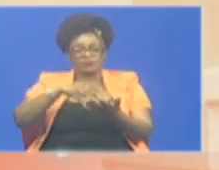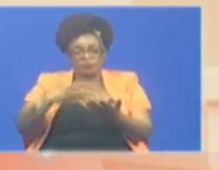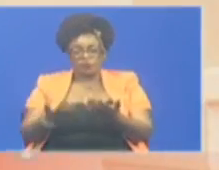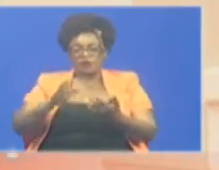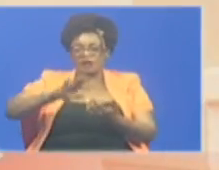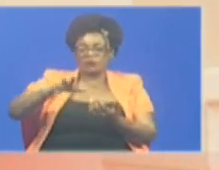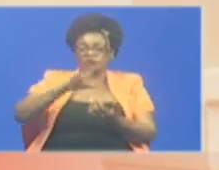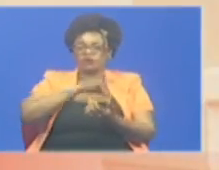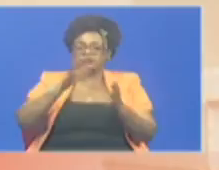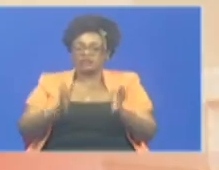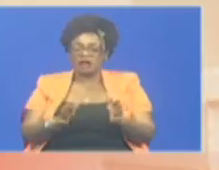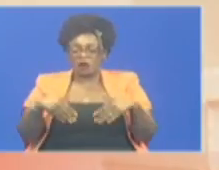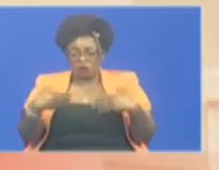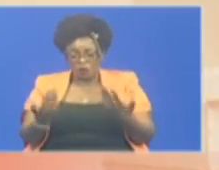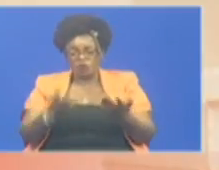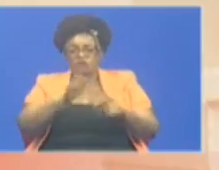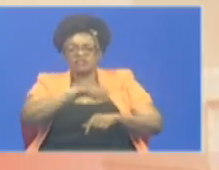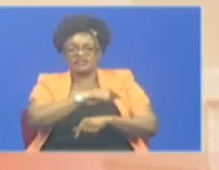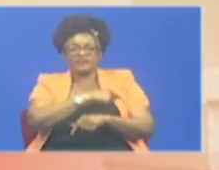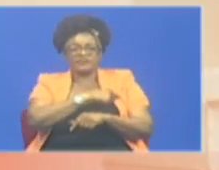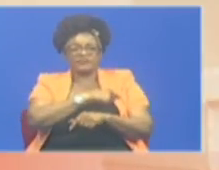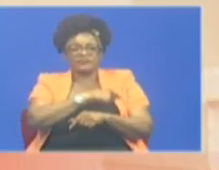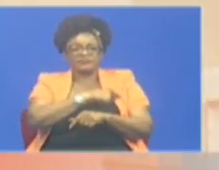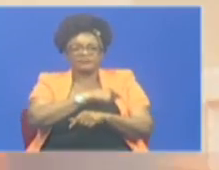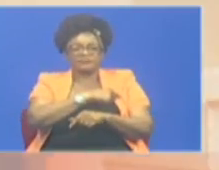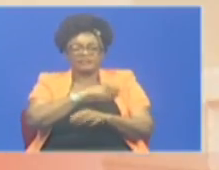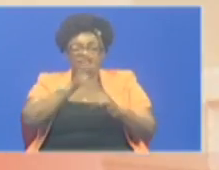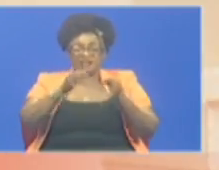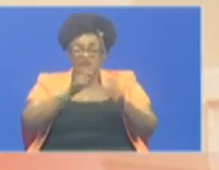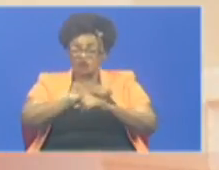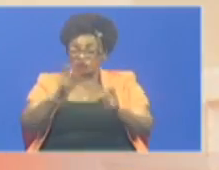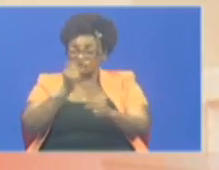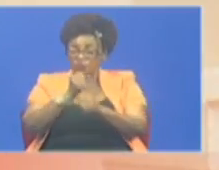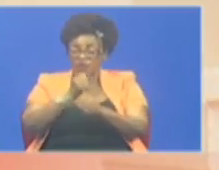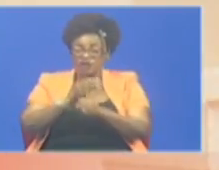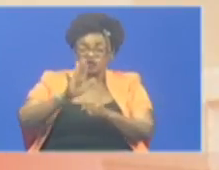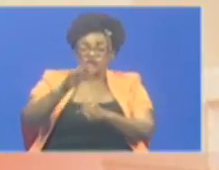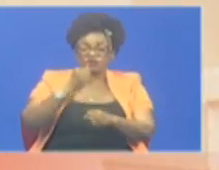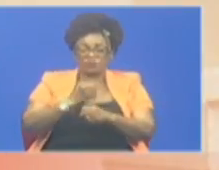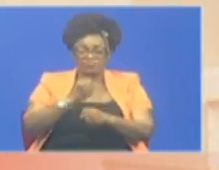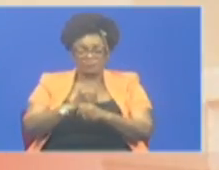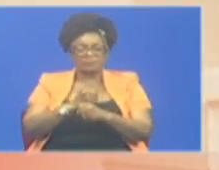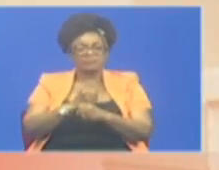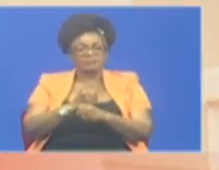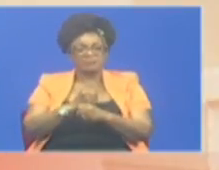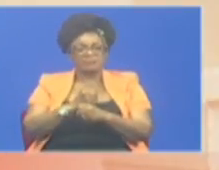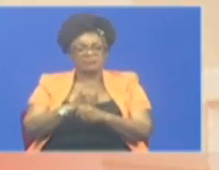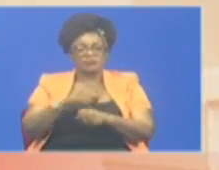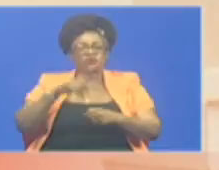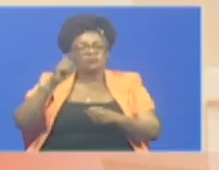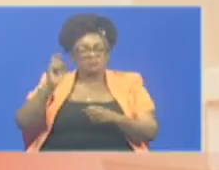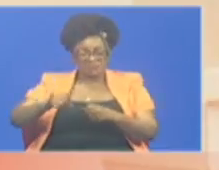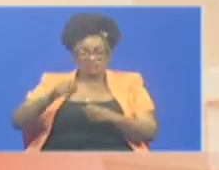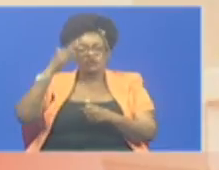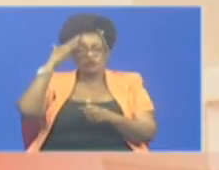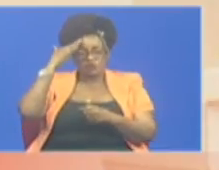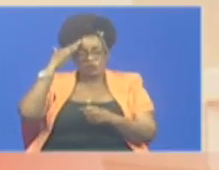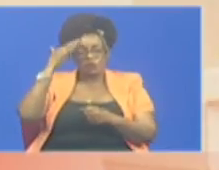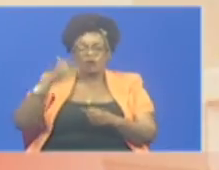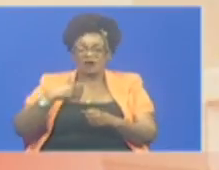commissioner or a chief not doing your job, you must realize that there will be consequences.